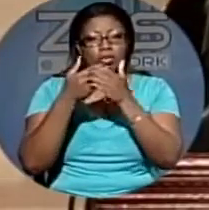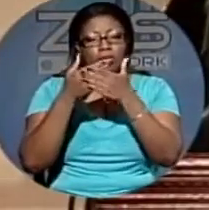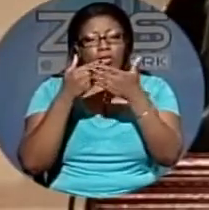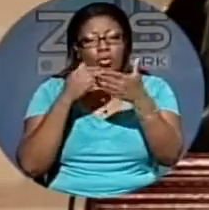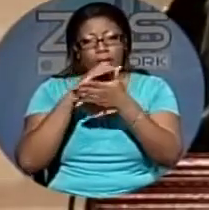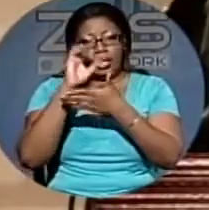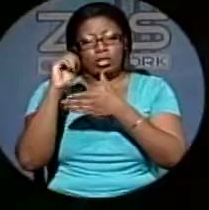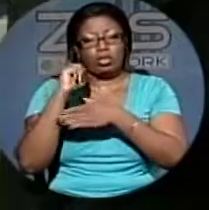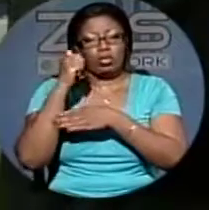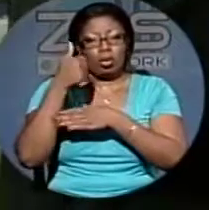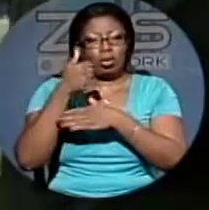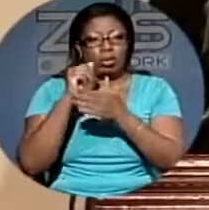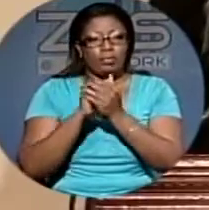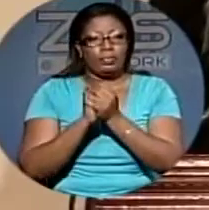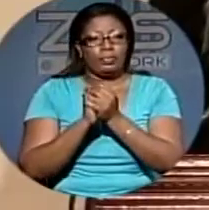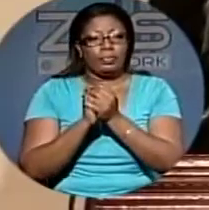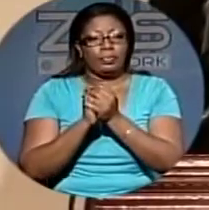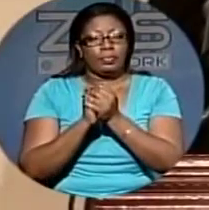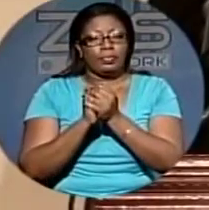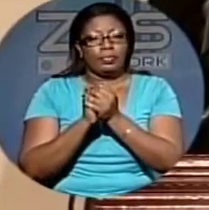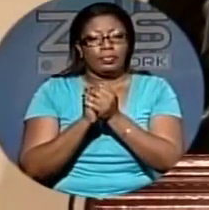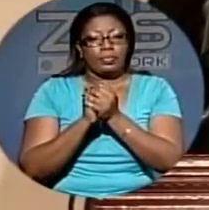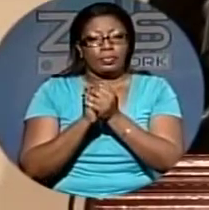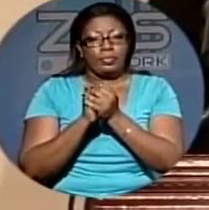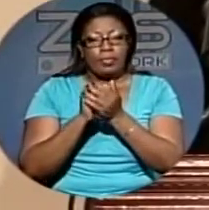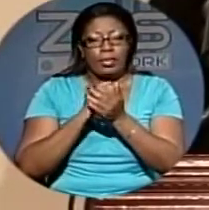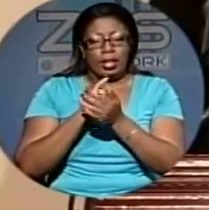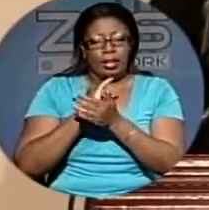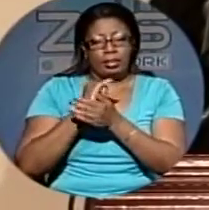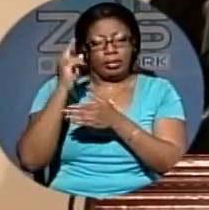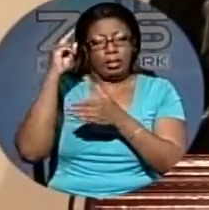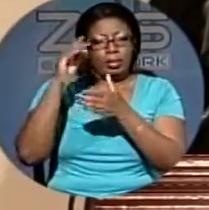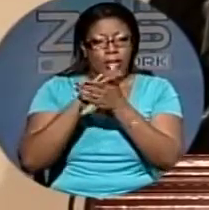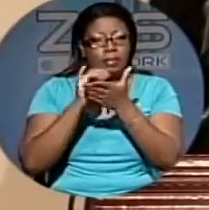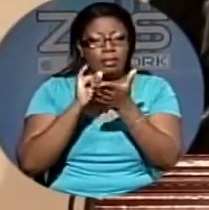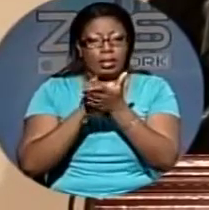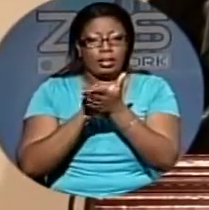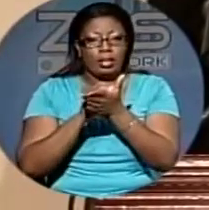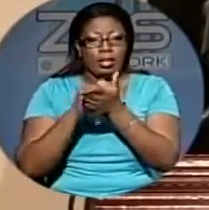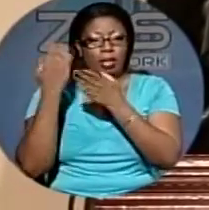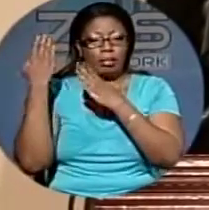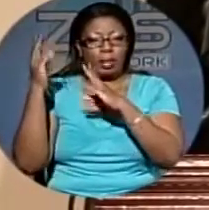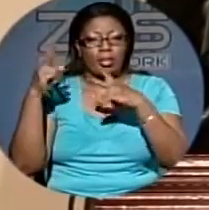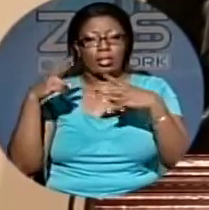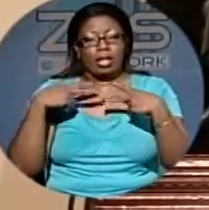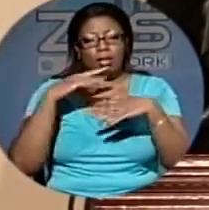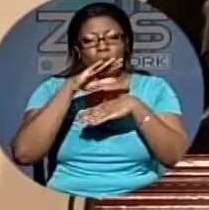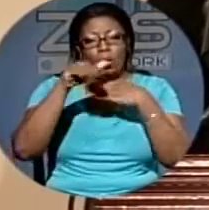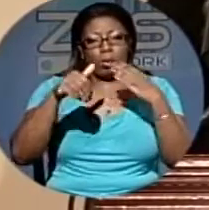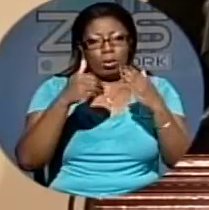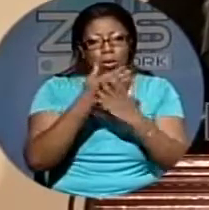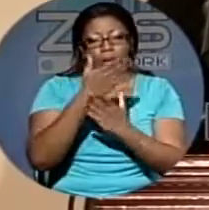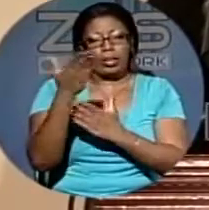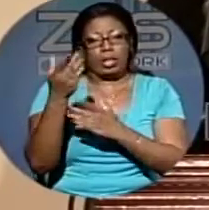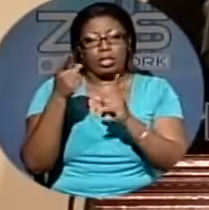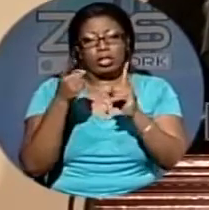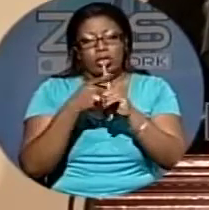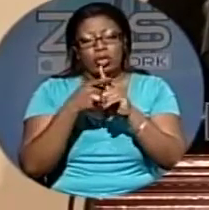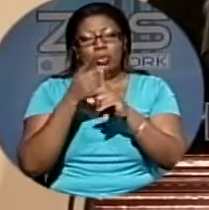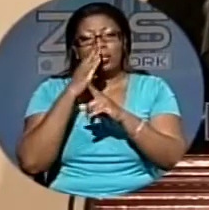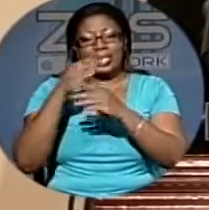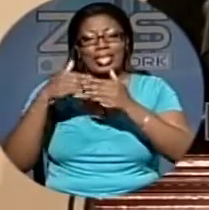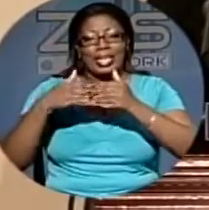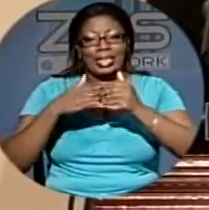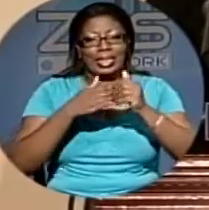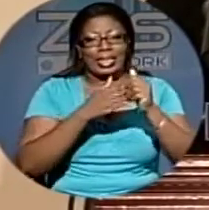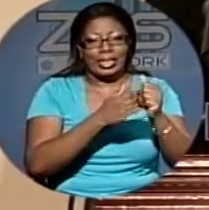tomorrow. I am convinced that the Bahamas has all of the attributes to become the lead country